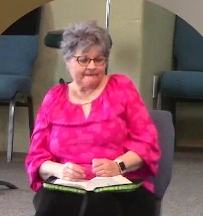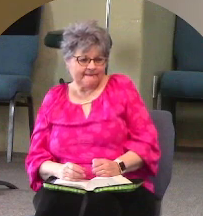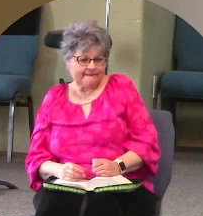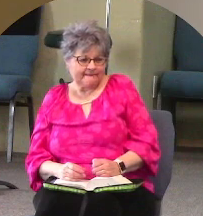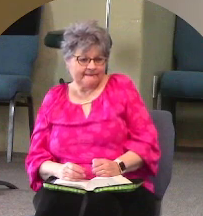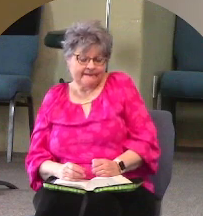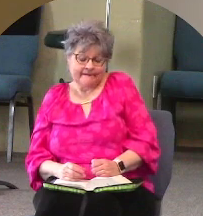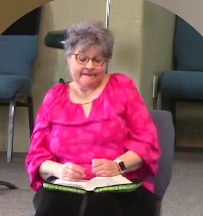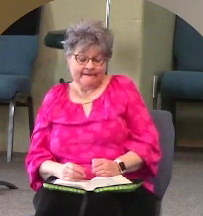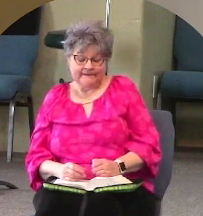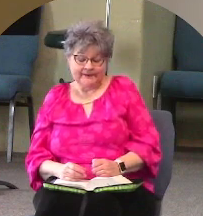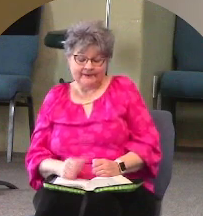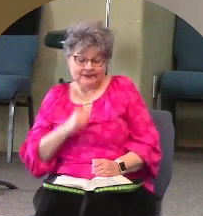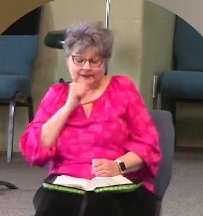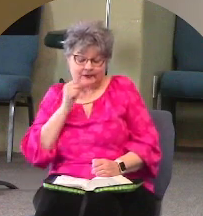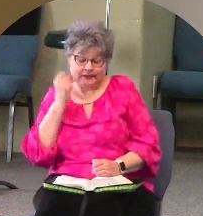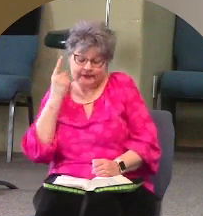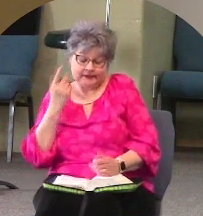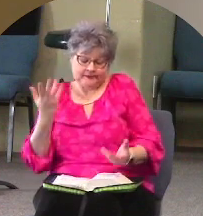I guess you don't get it, huh?